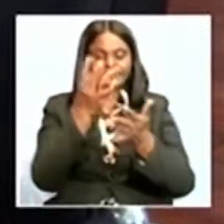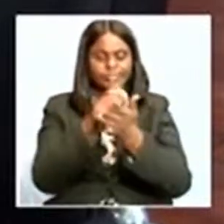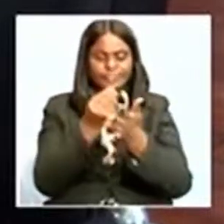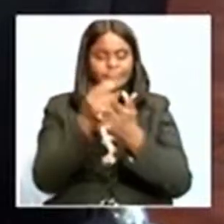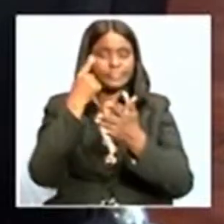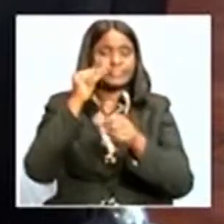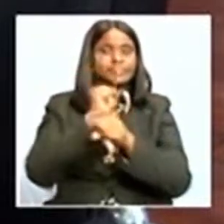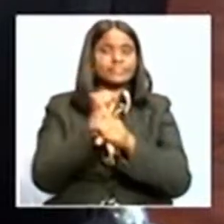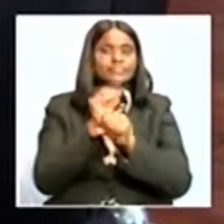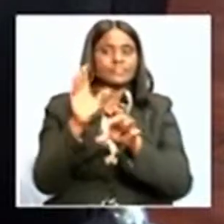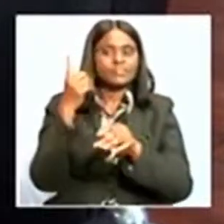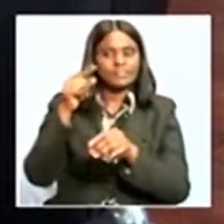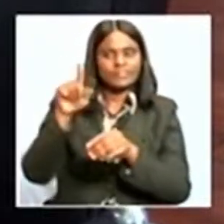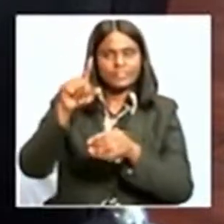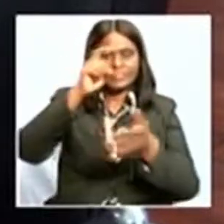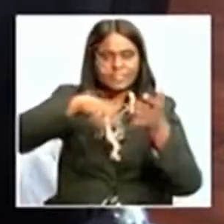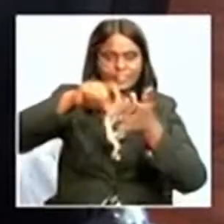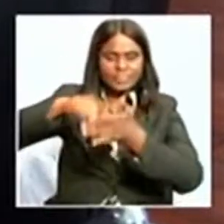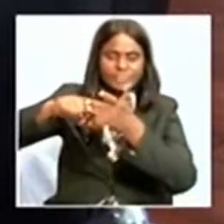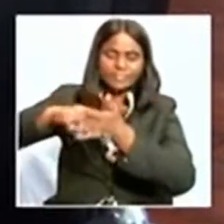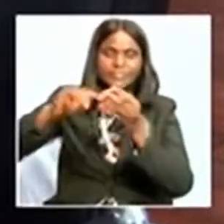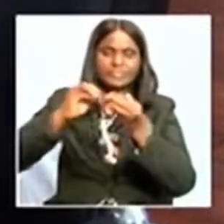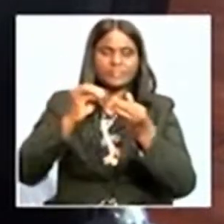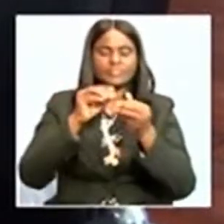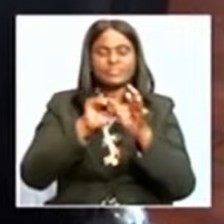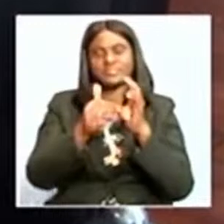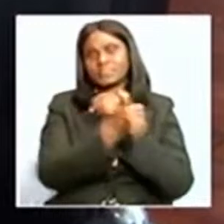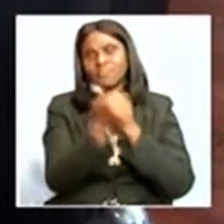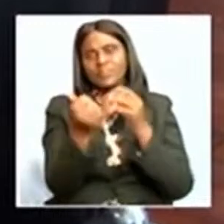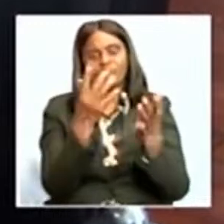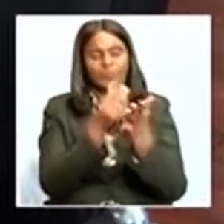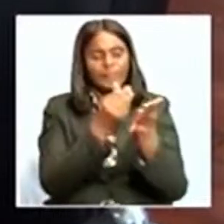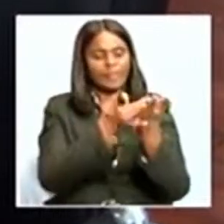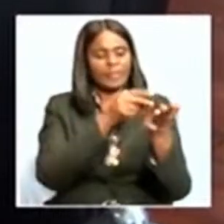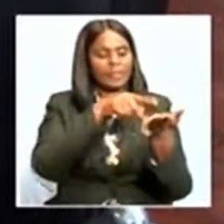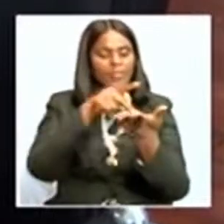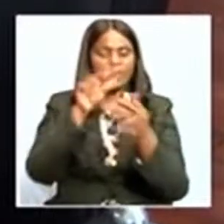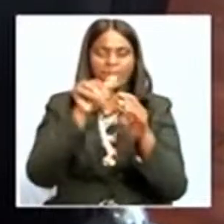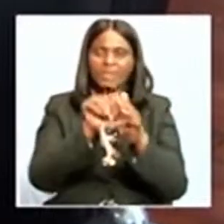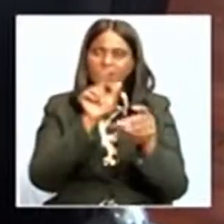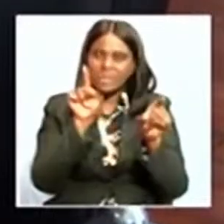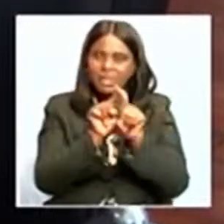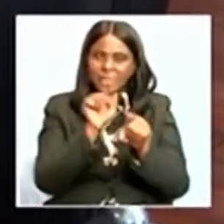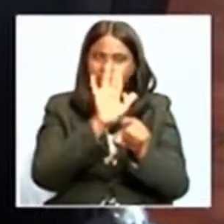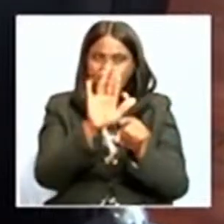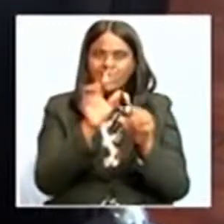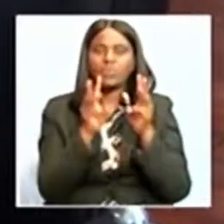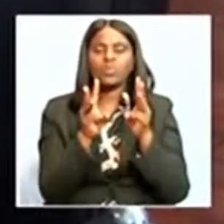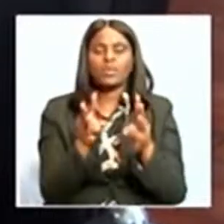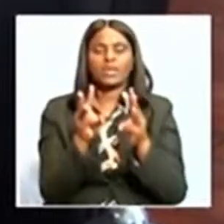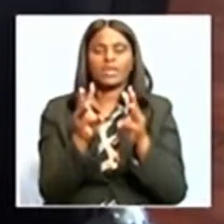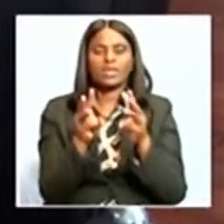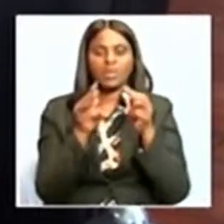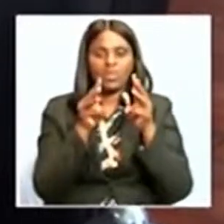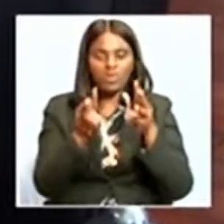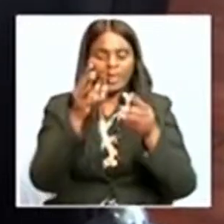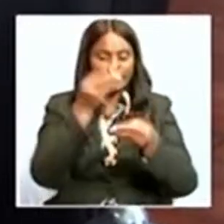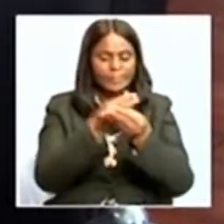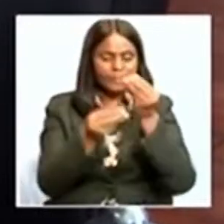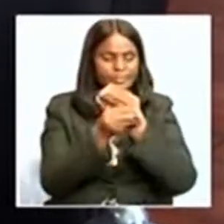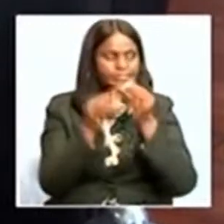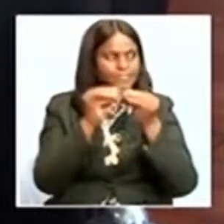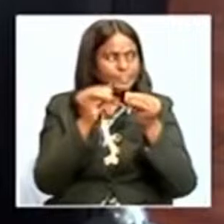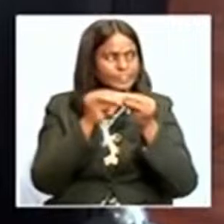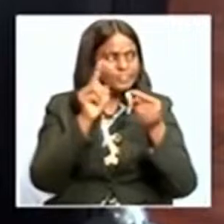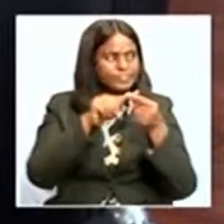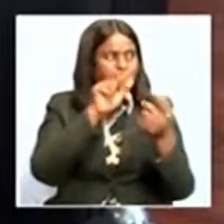employer for a charge year on any amount paid in that charge year by way of contribution to an